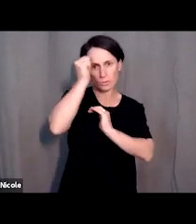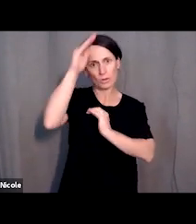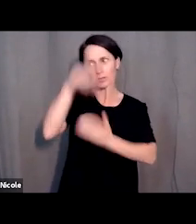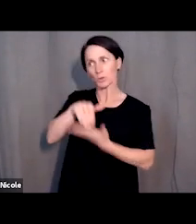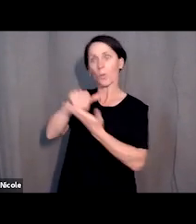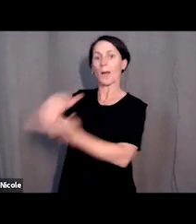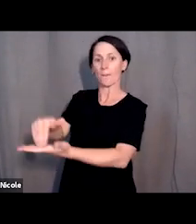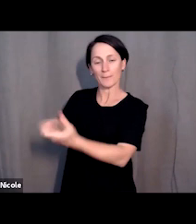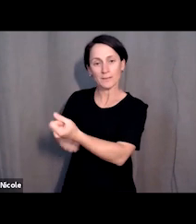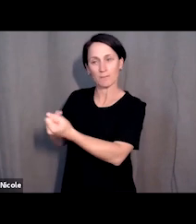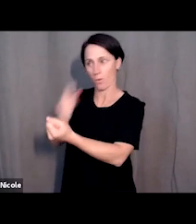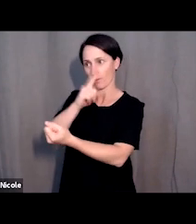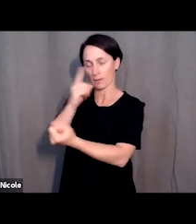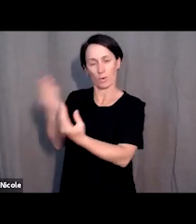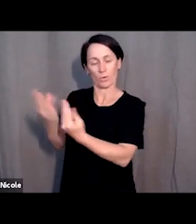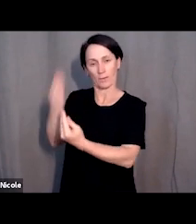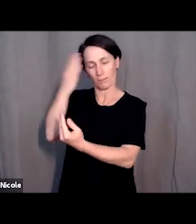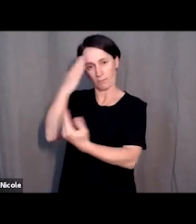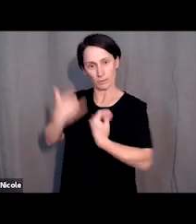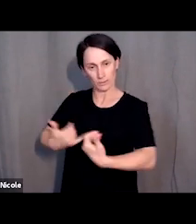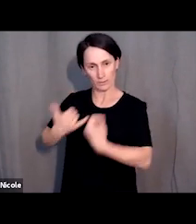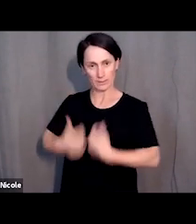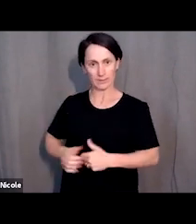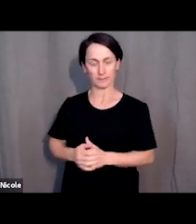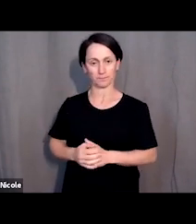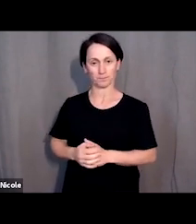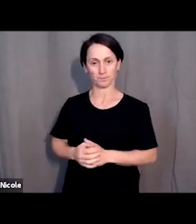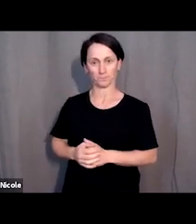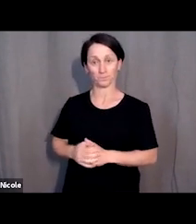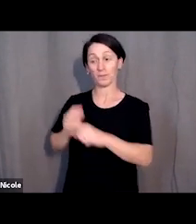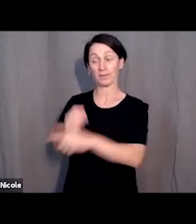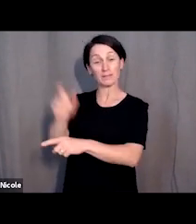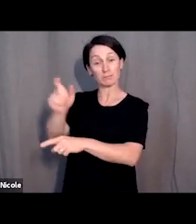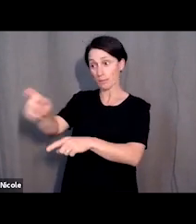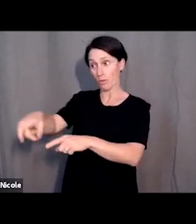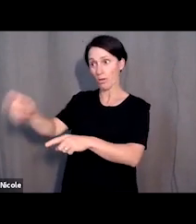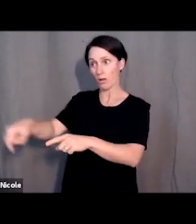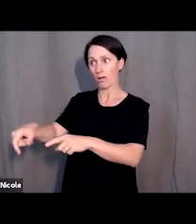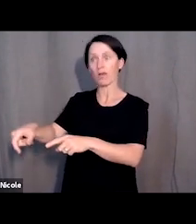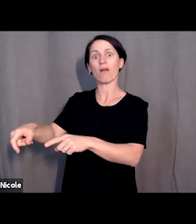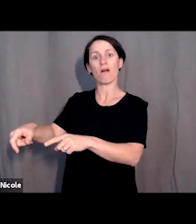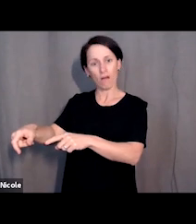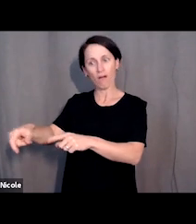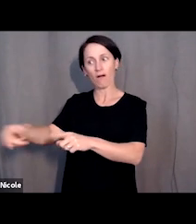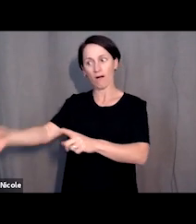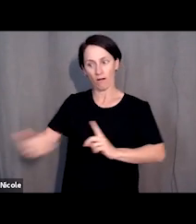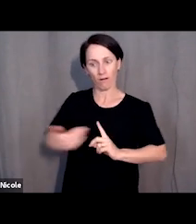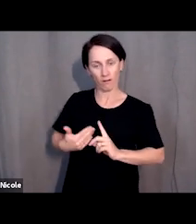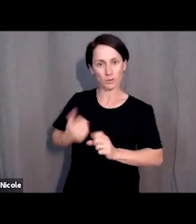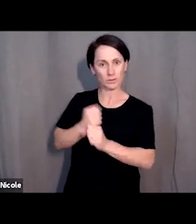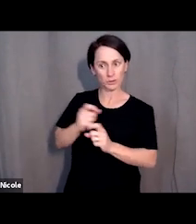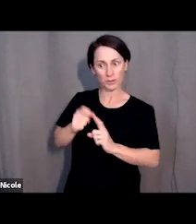better. And people with severe mental illness were more inclined to go and visit that medical centre for that